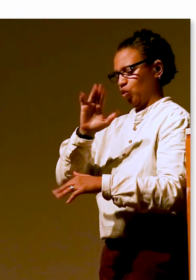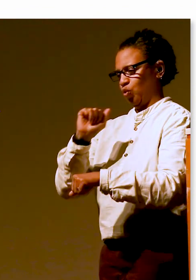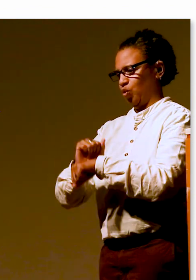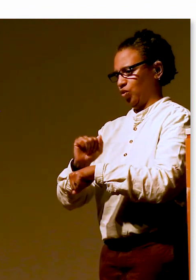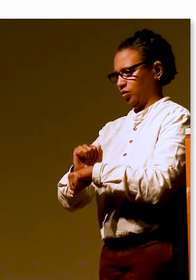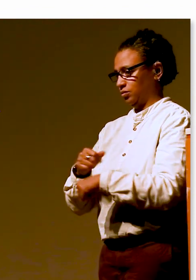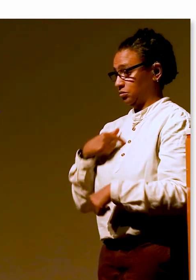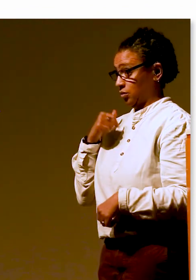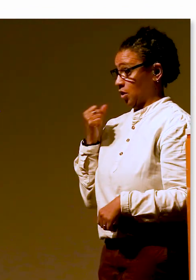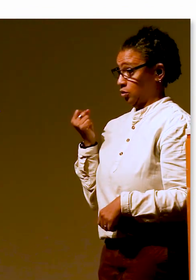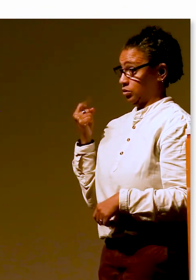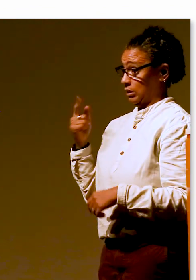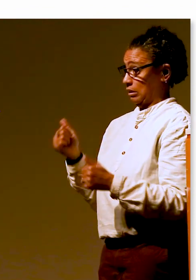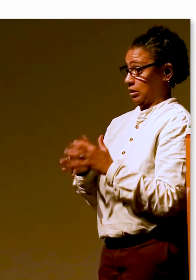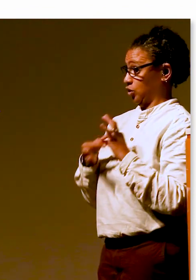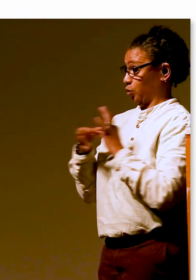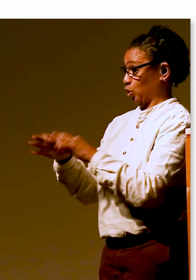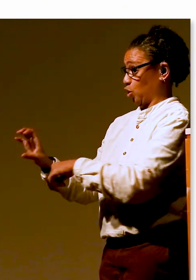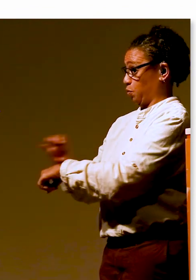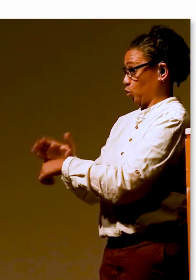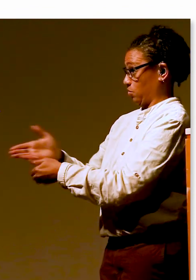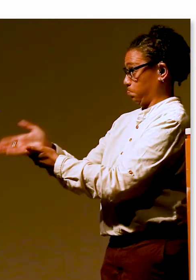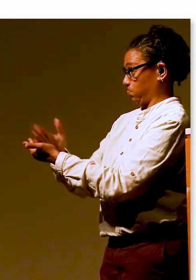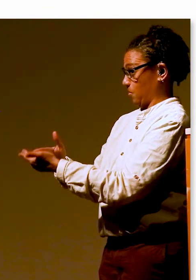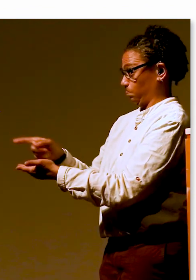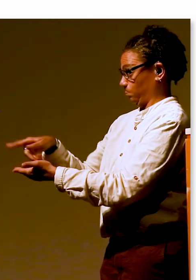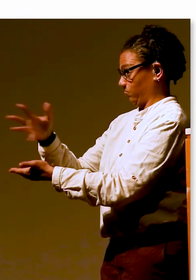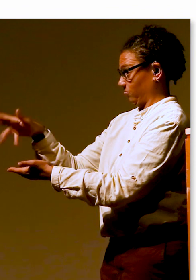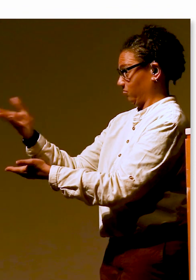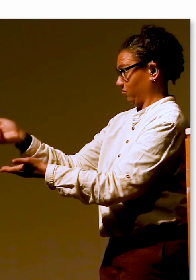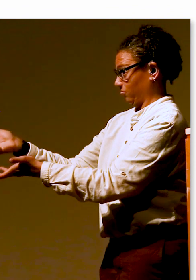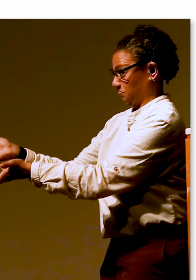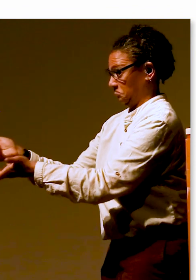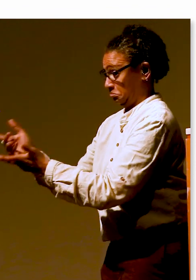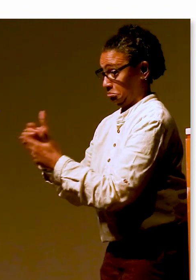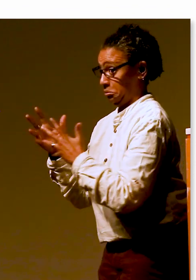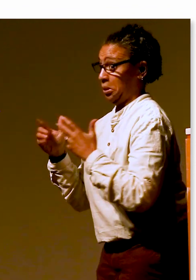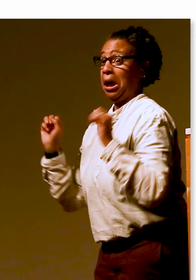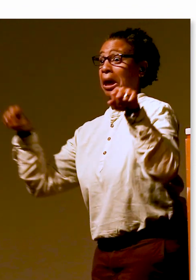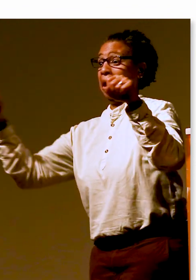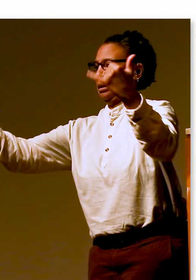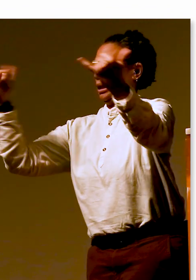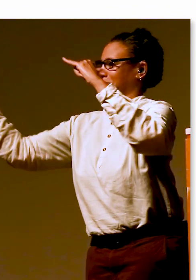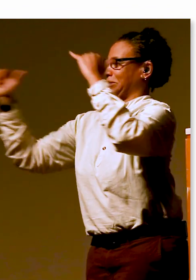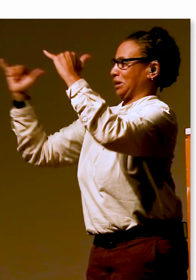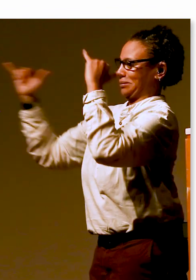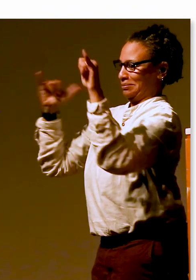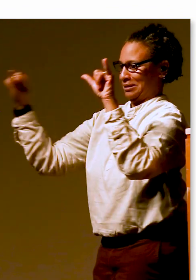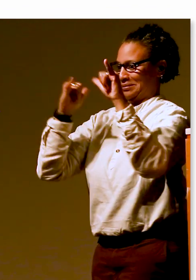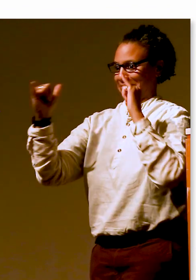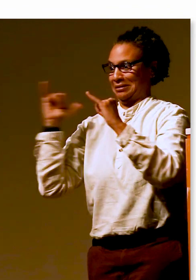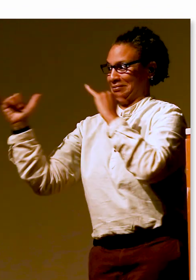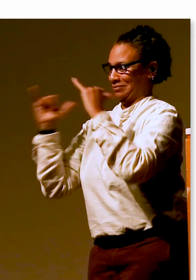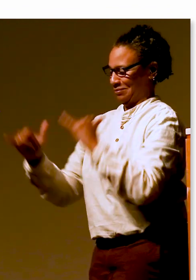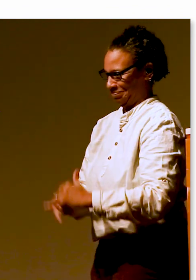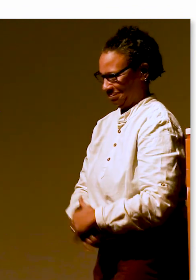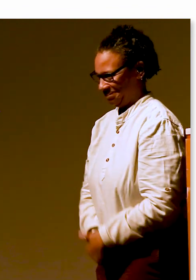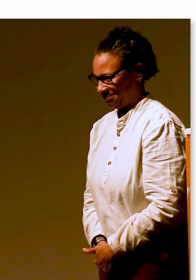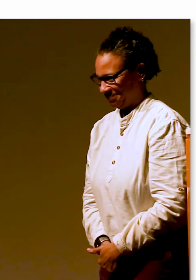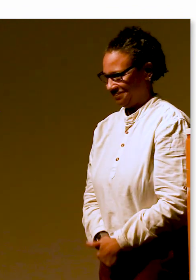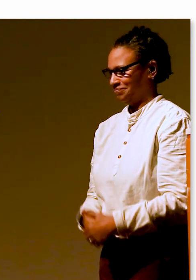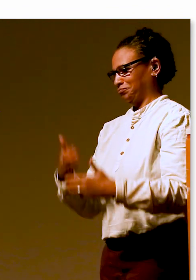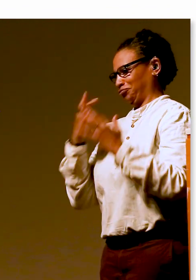the computer stuff that you're talking about. Me neither. Okay, thank you. Thank you very much. Yeah. Okay, there.